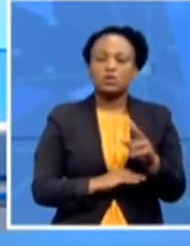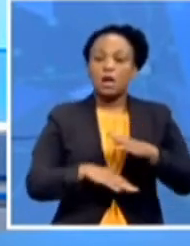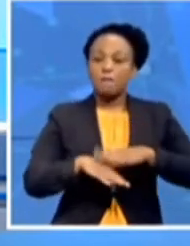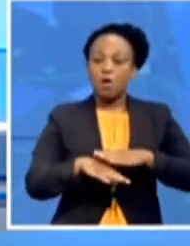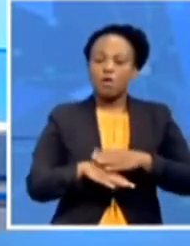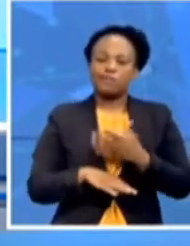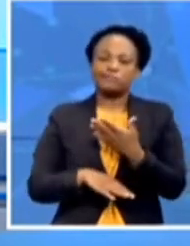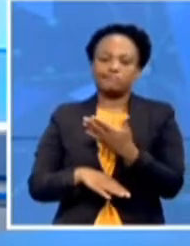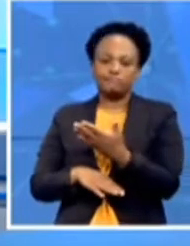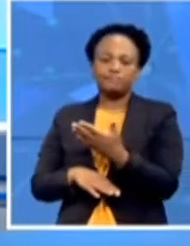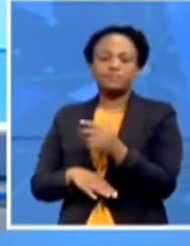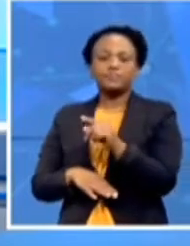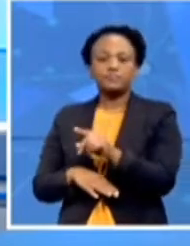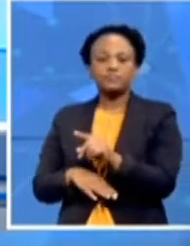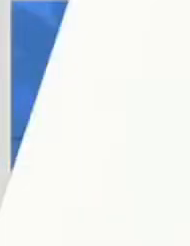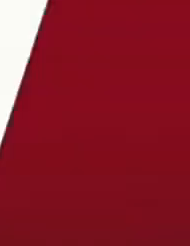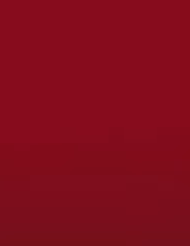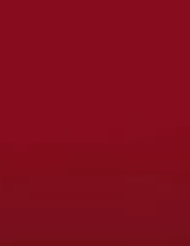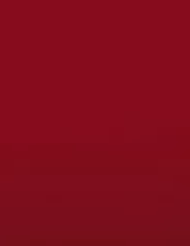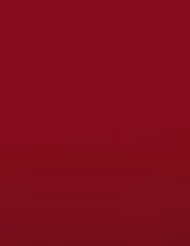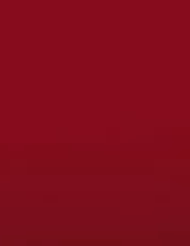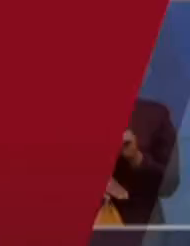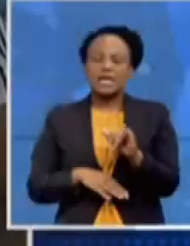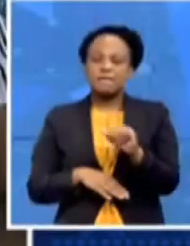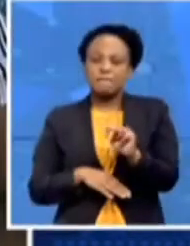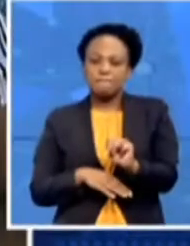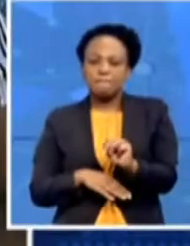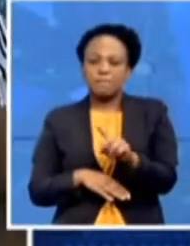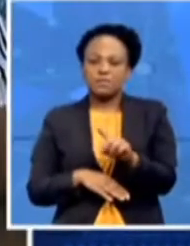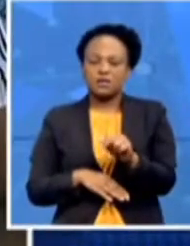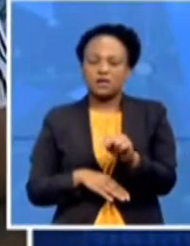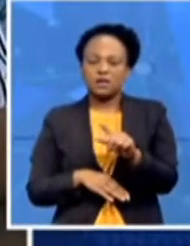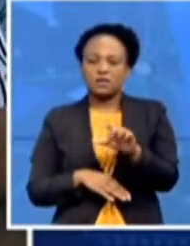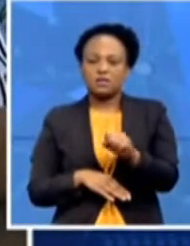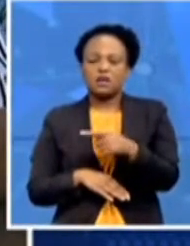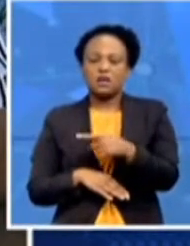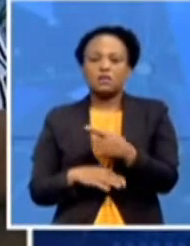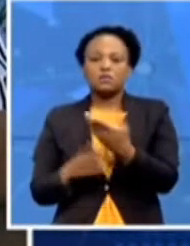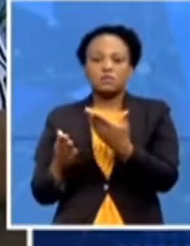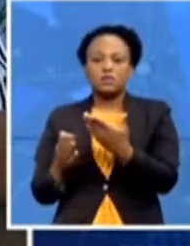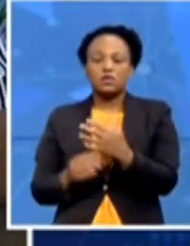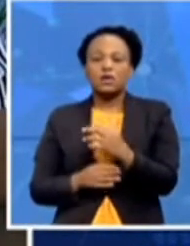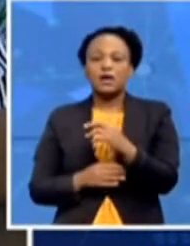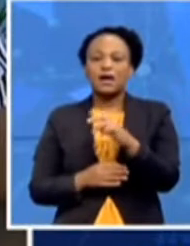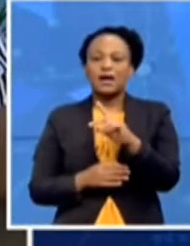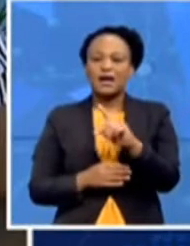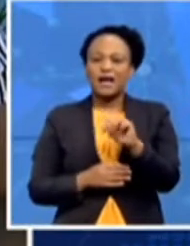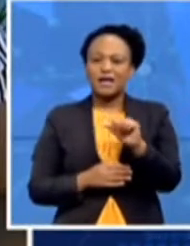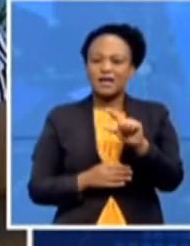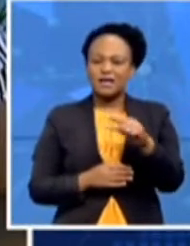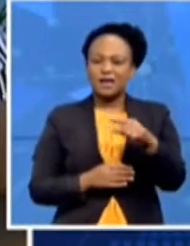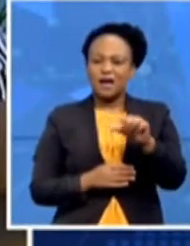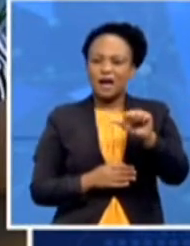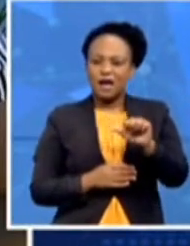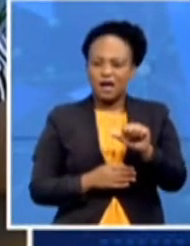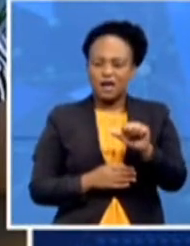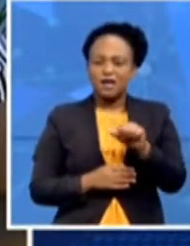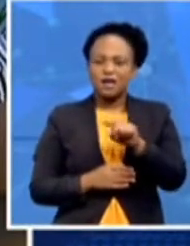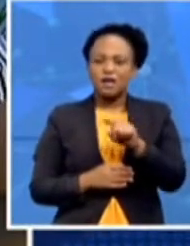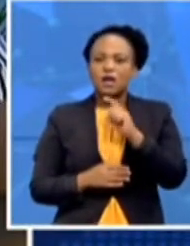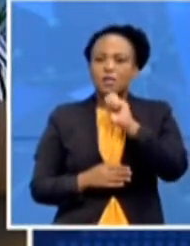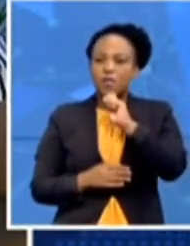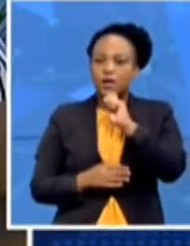Daniels at the John Walton Secondary School in Kariega with school principal Stephen De Bruin. A very good morning to you, Kim. What's the principal